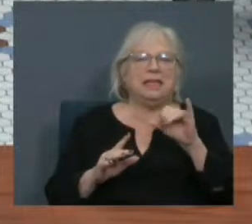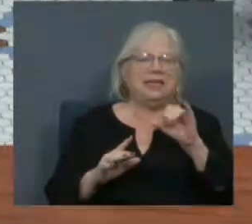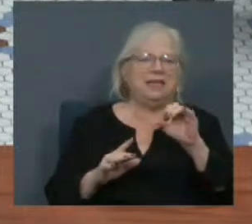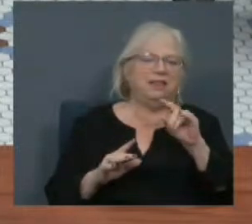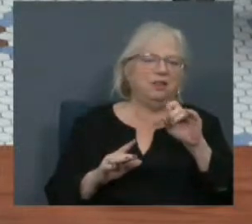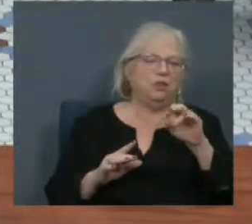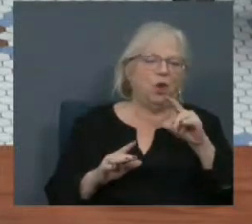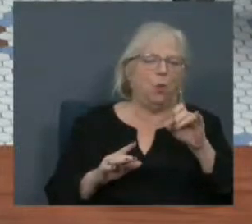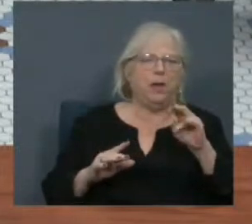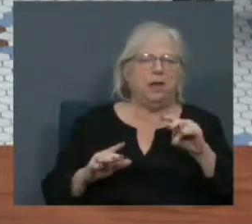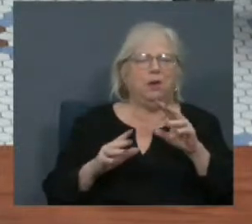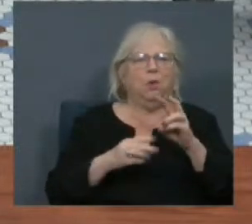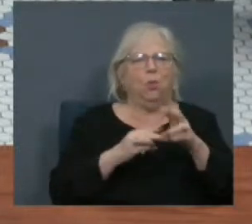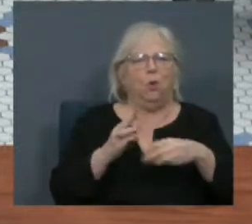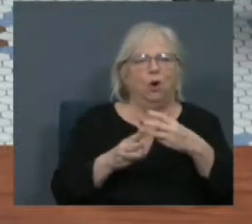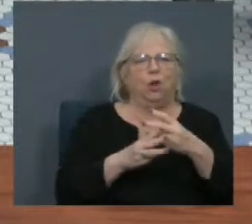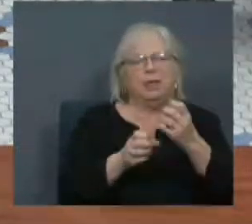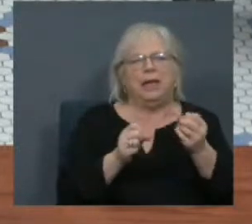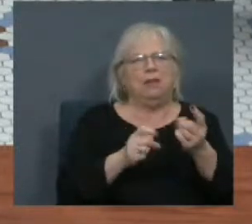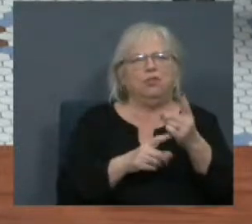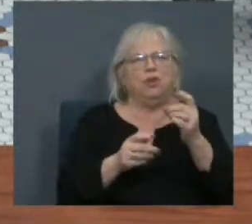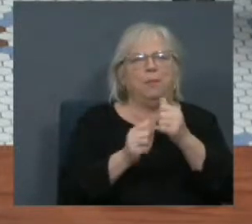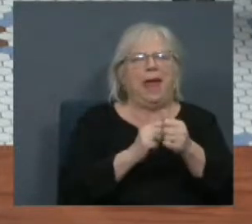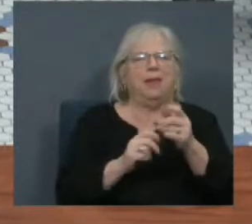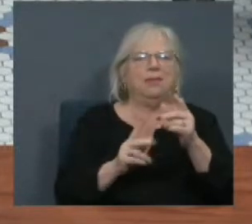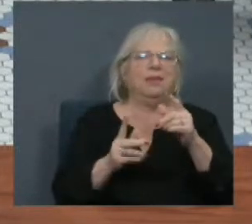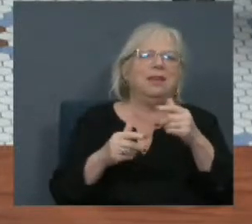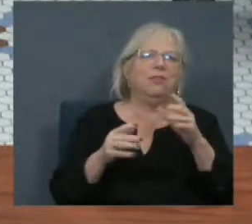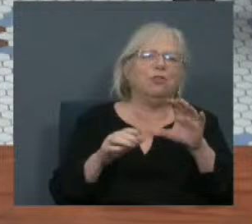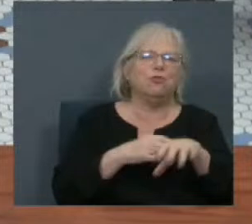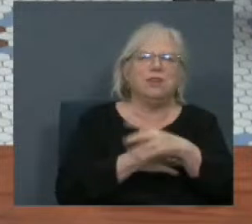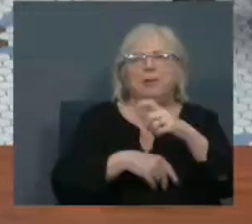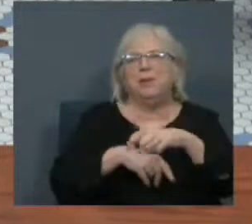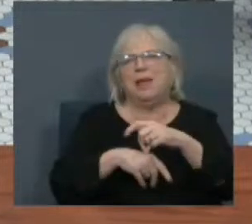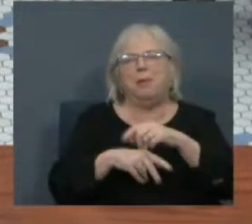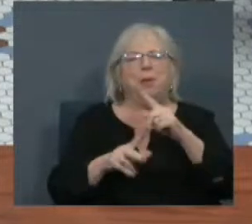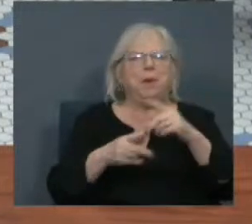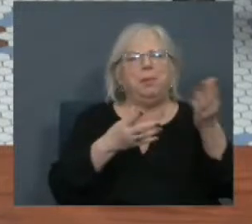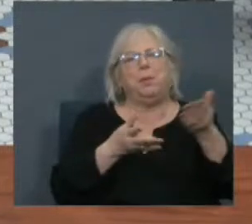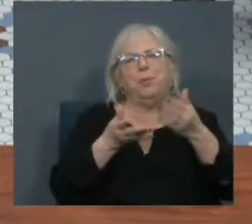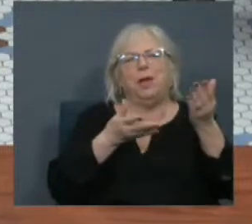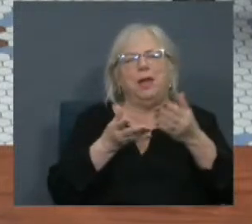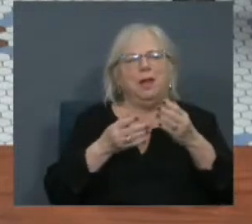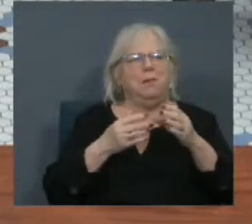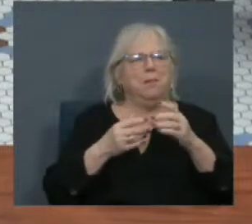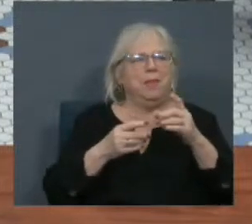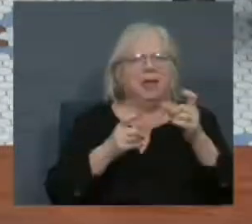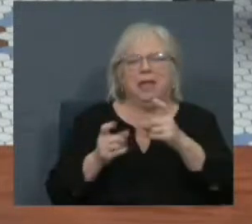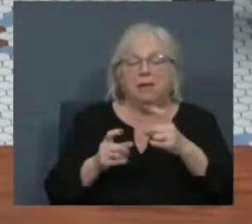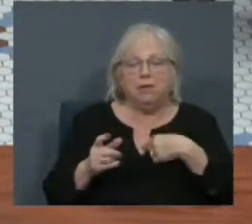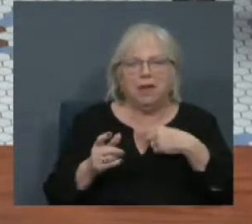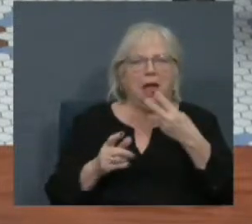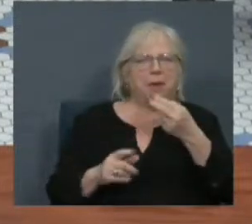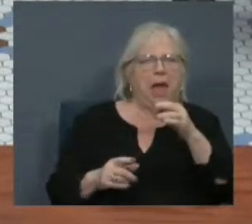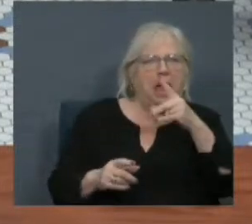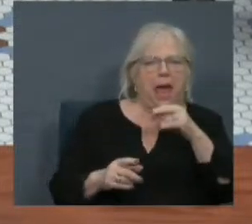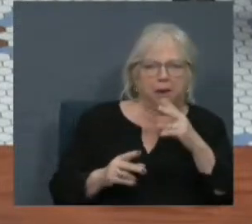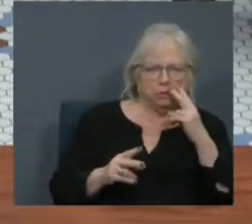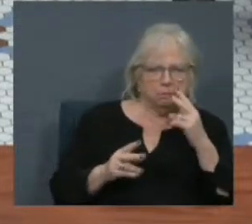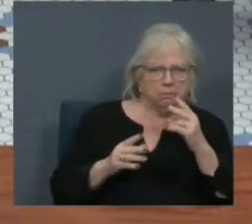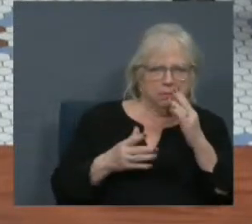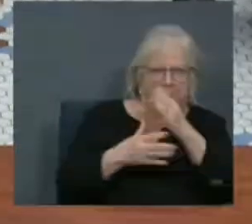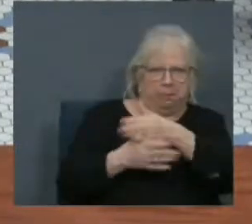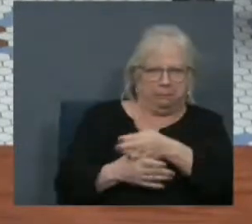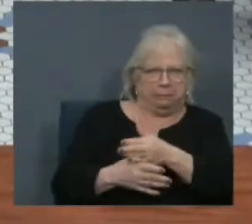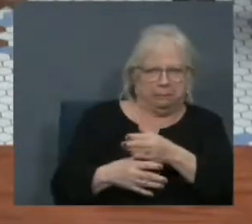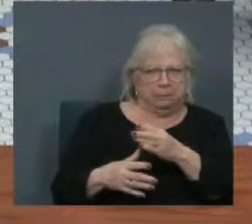year it passes, and it's Christmas, people are bringing in their gifts, and it's all on camera. I'm a hacker, I'm reading all that information on that